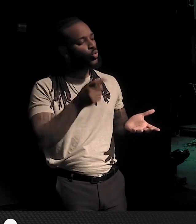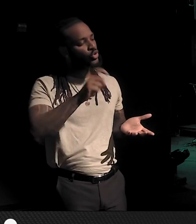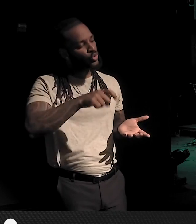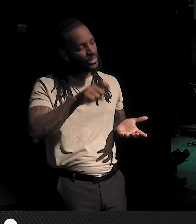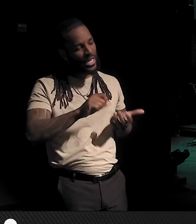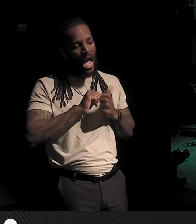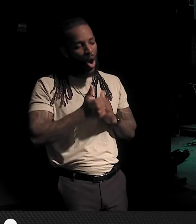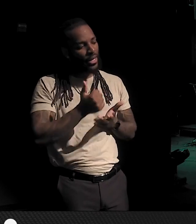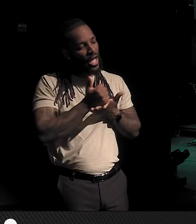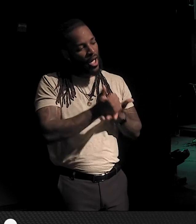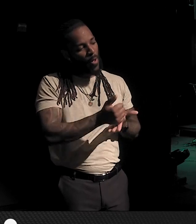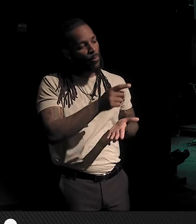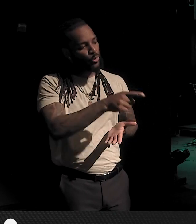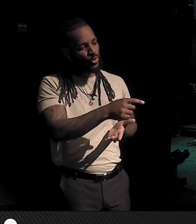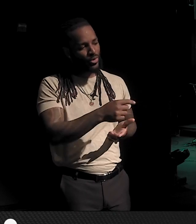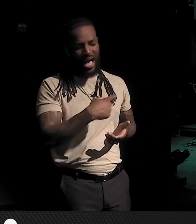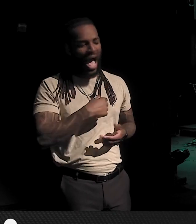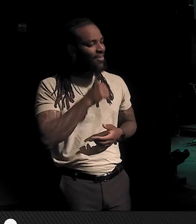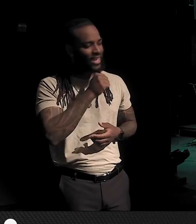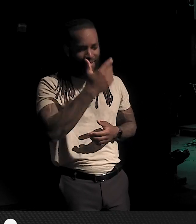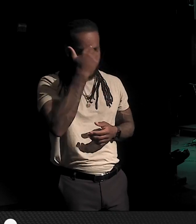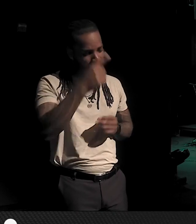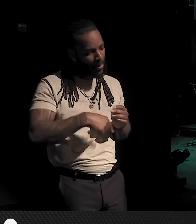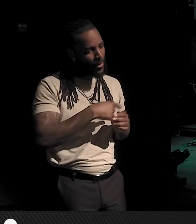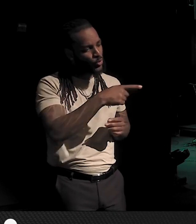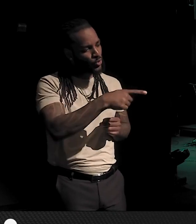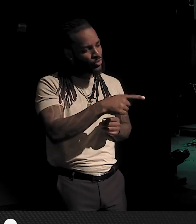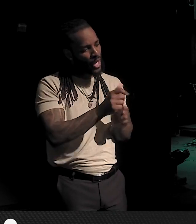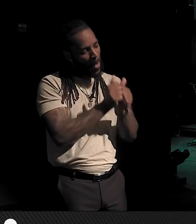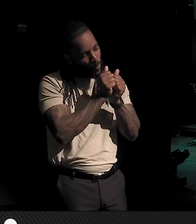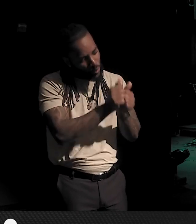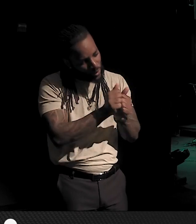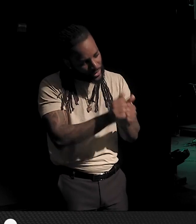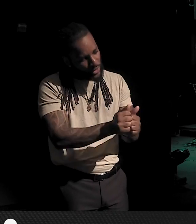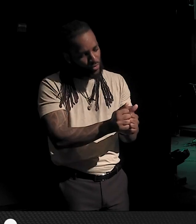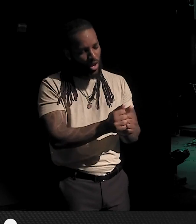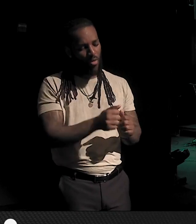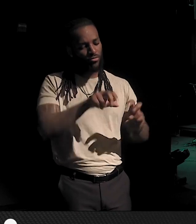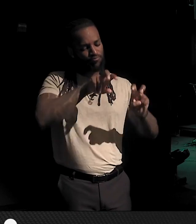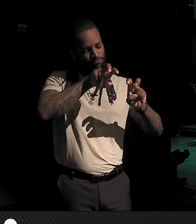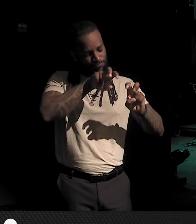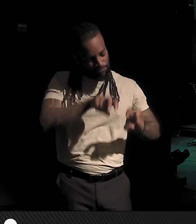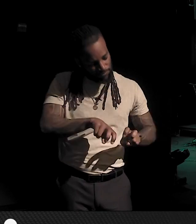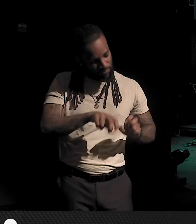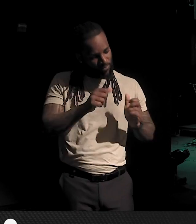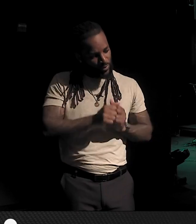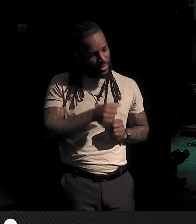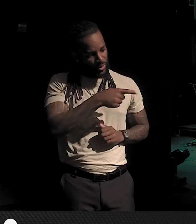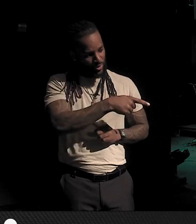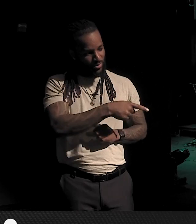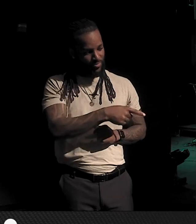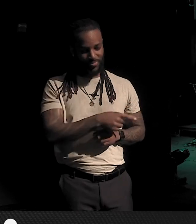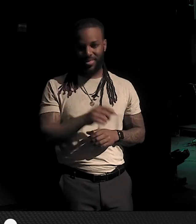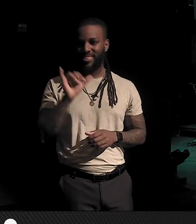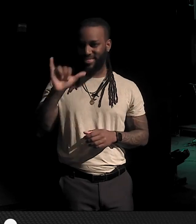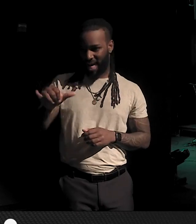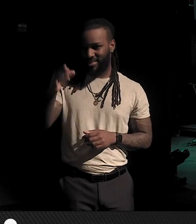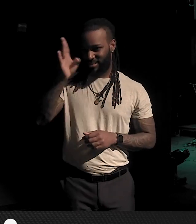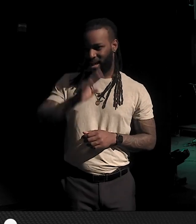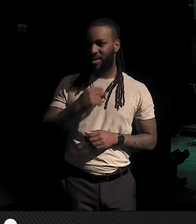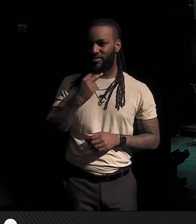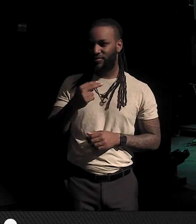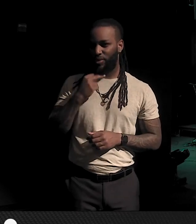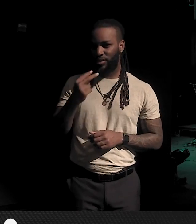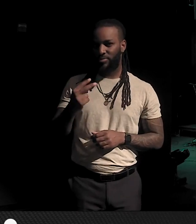How can I help you? I haven't forgotten about you. I'm with you. I will sit here with you. Throughout